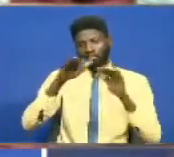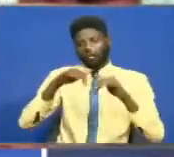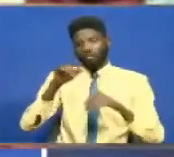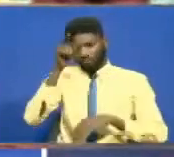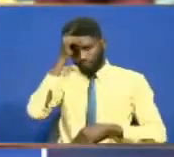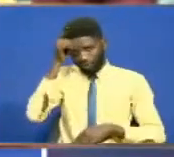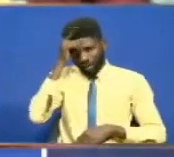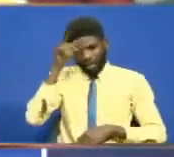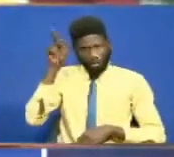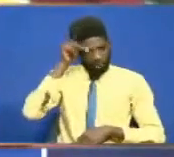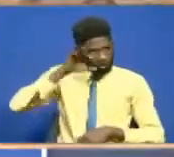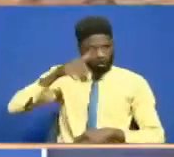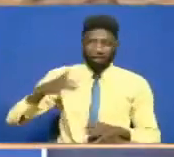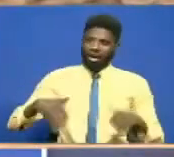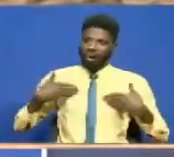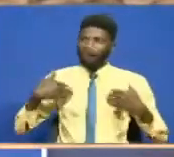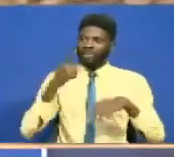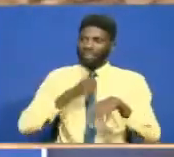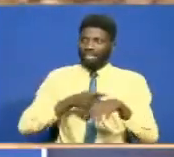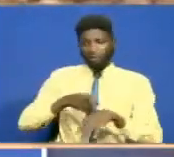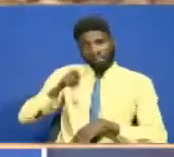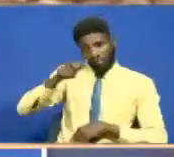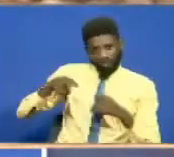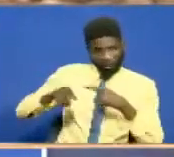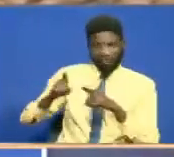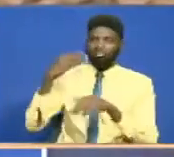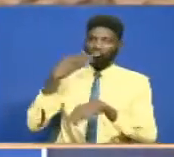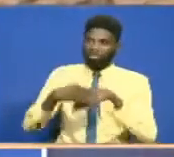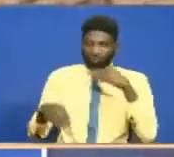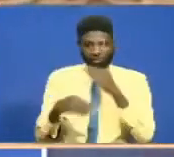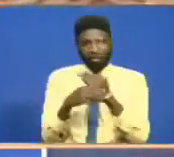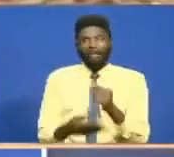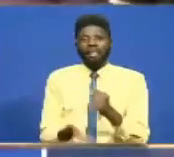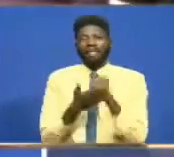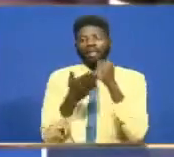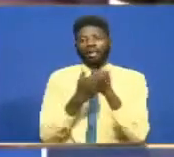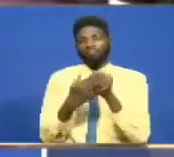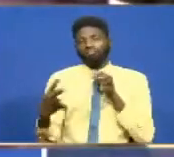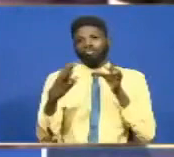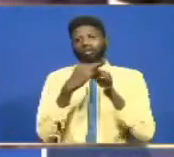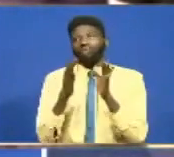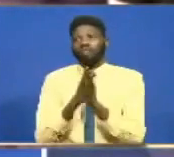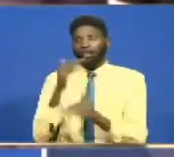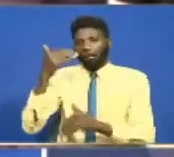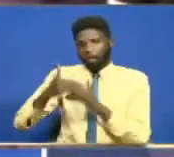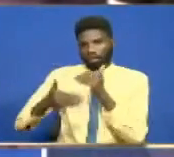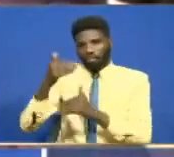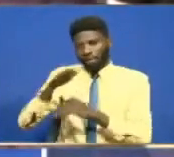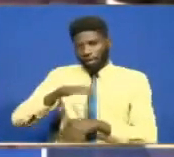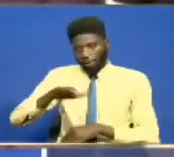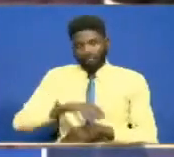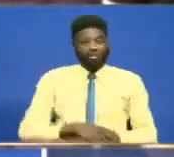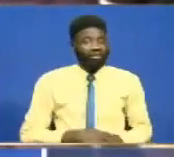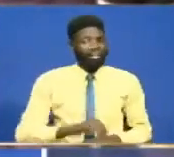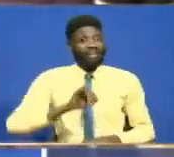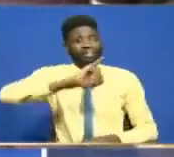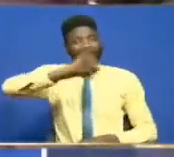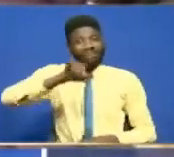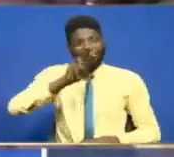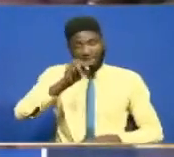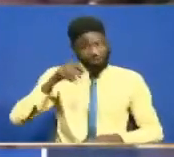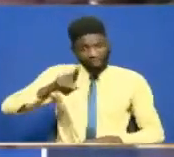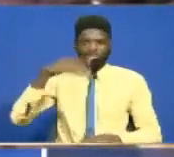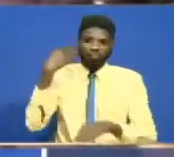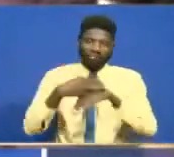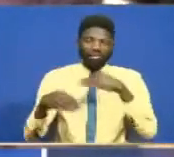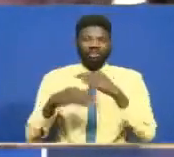are a happy lot after a well-wisher constructed a bridge linking the area to neighboring regions. Umekuja msamaria mwema anaitwa JM, ametuundia daraja